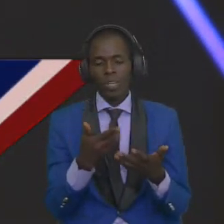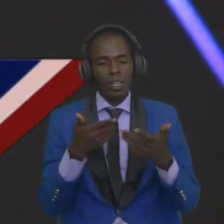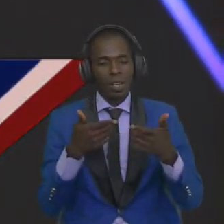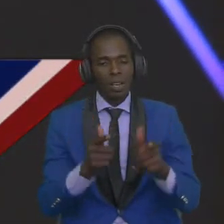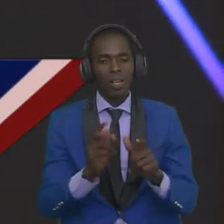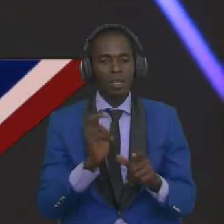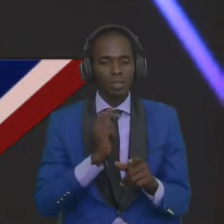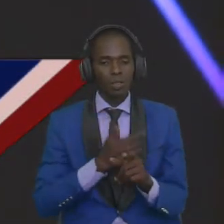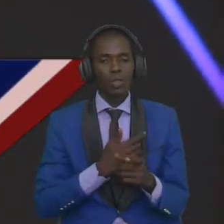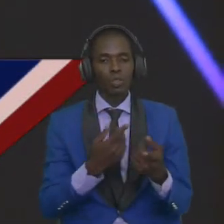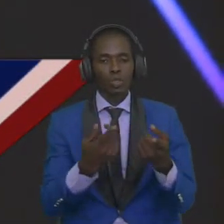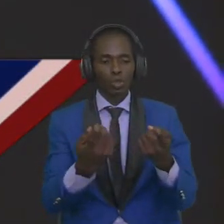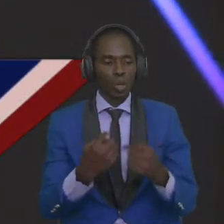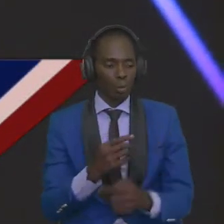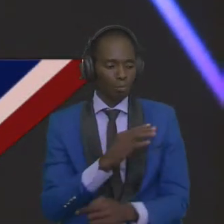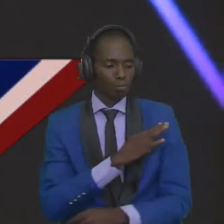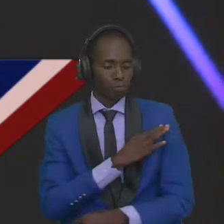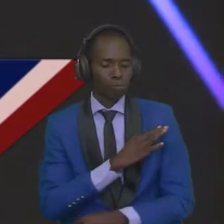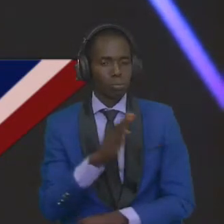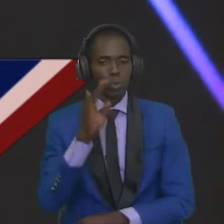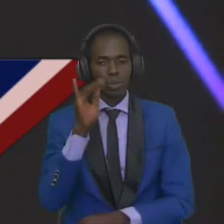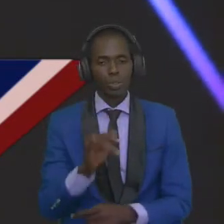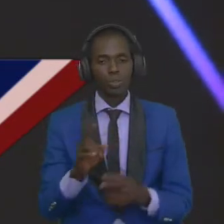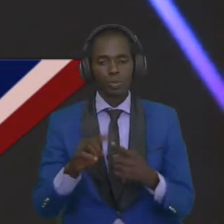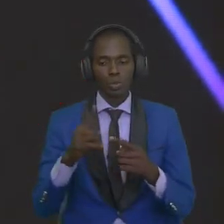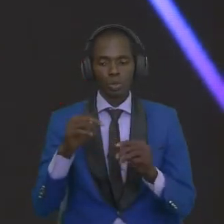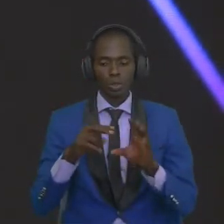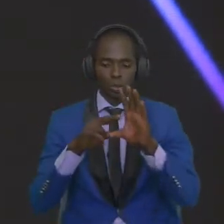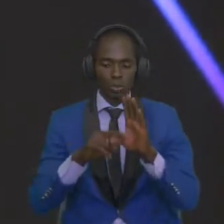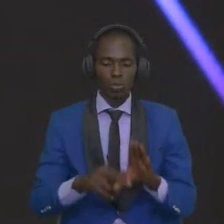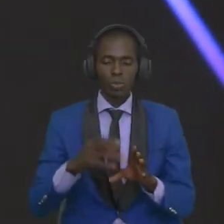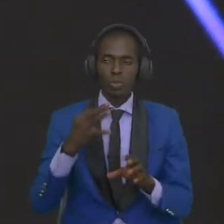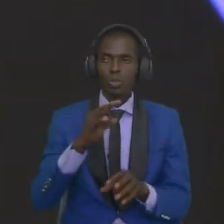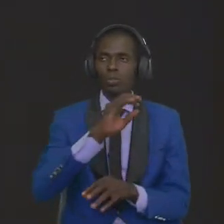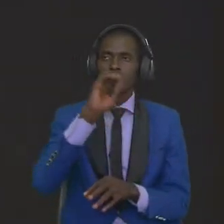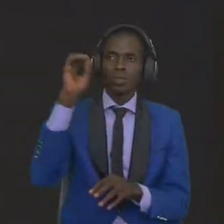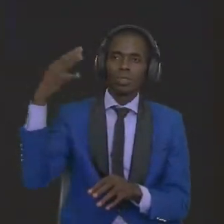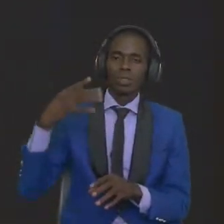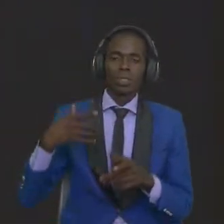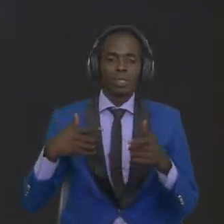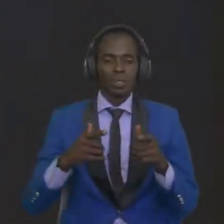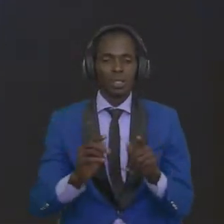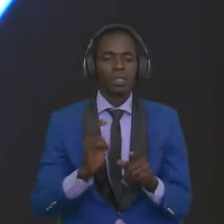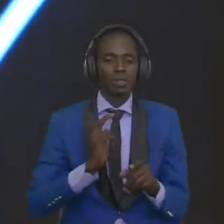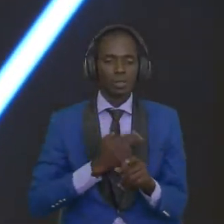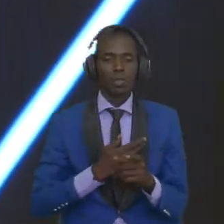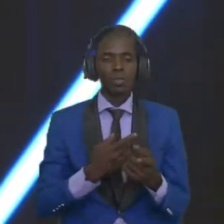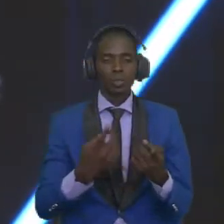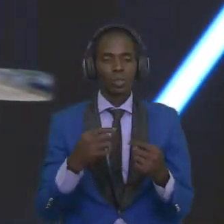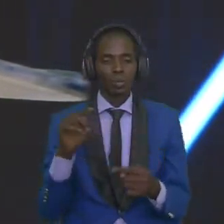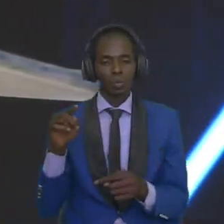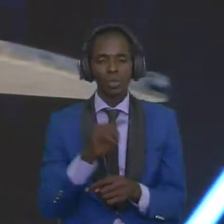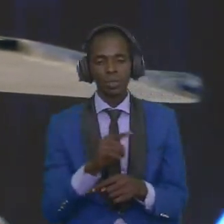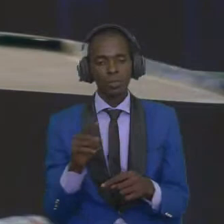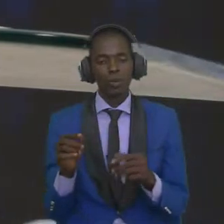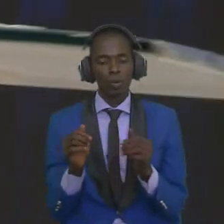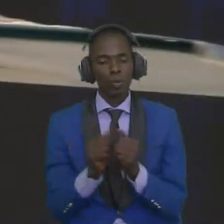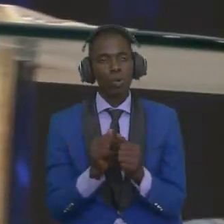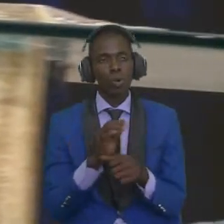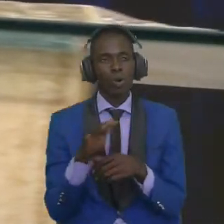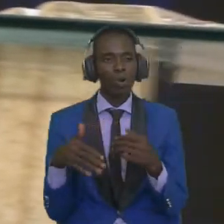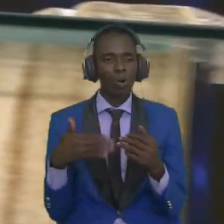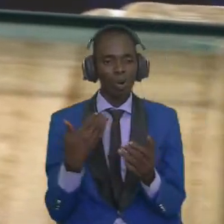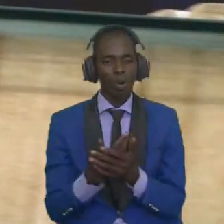come boldly to the throne of grace. Let us come therefore with all the challenges before us, so we